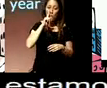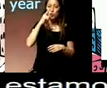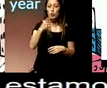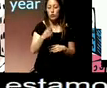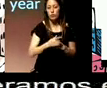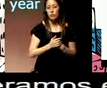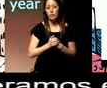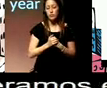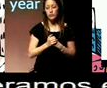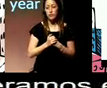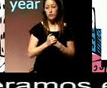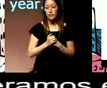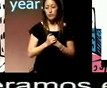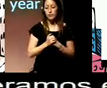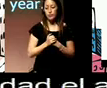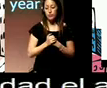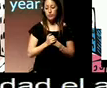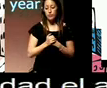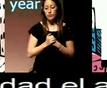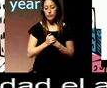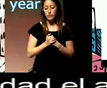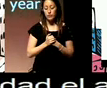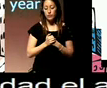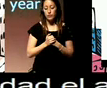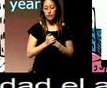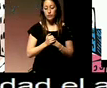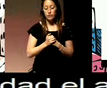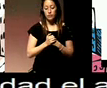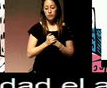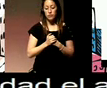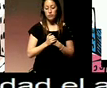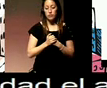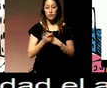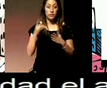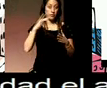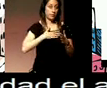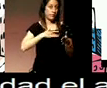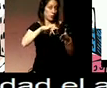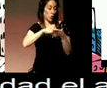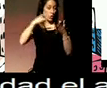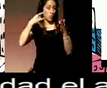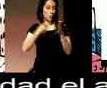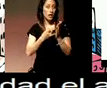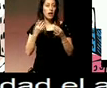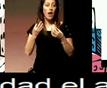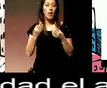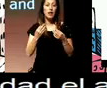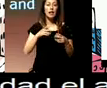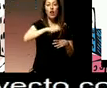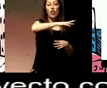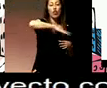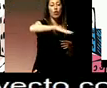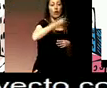The project connects the most important sites and some of the smaller places in the city,